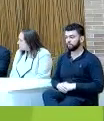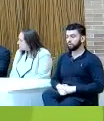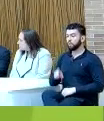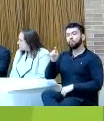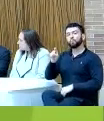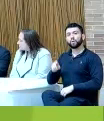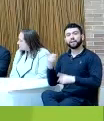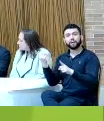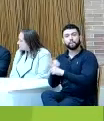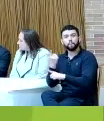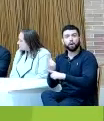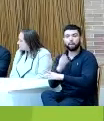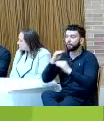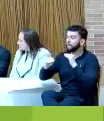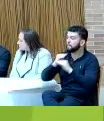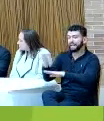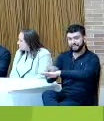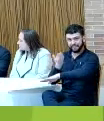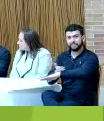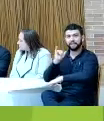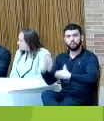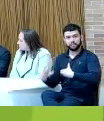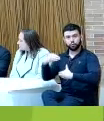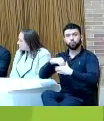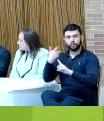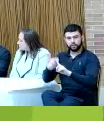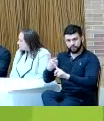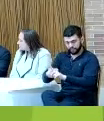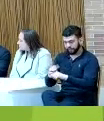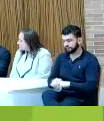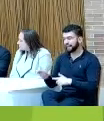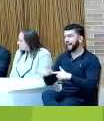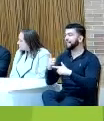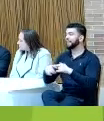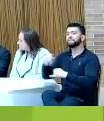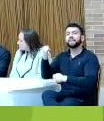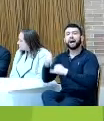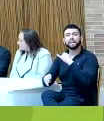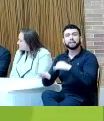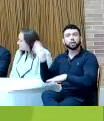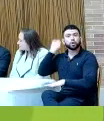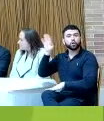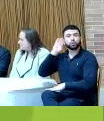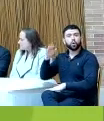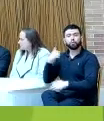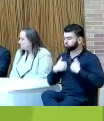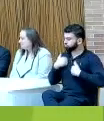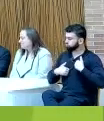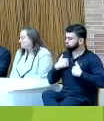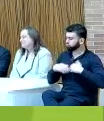of the apartment were also embedded in the lease and finally that the dog could not be washed in the